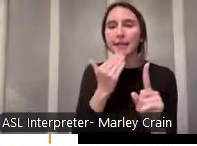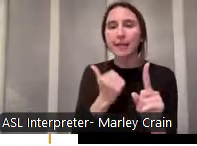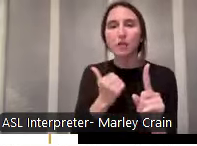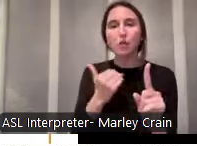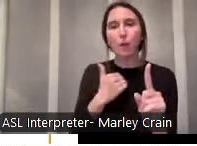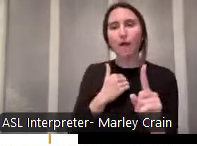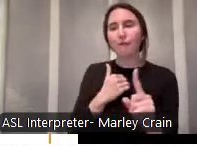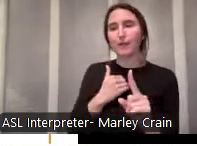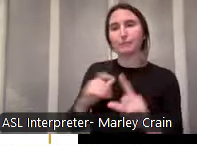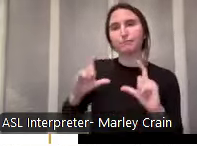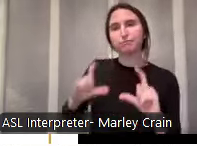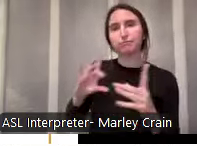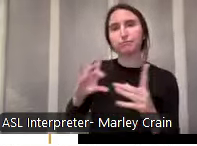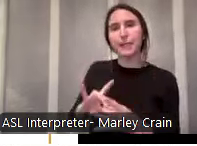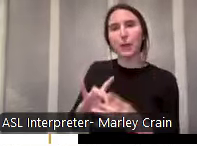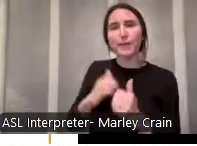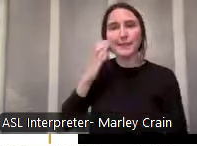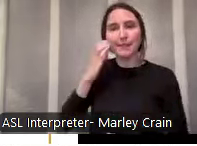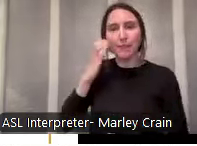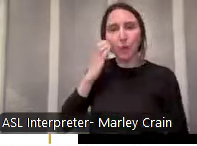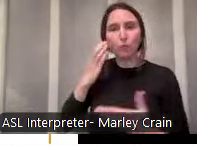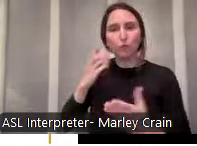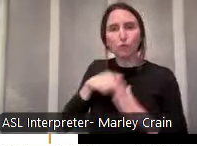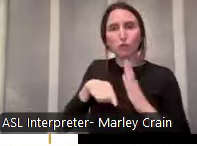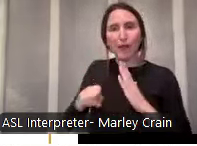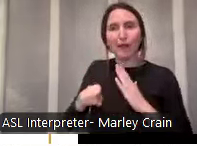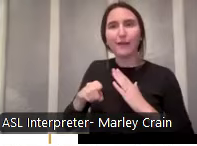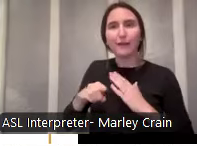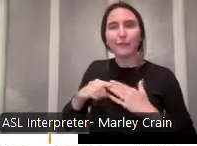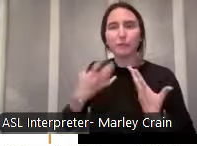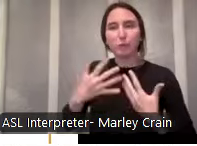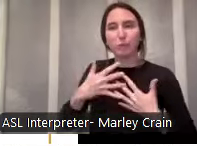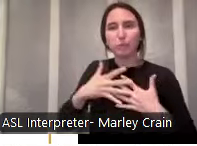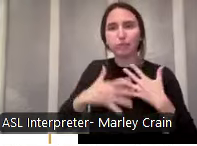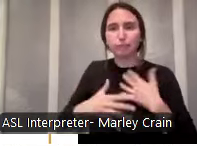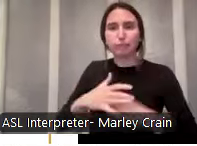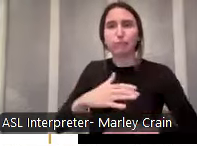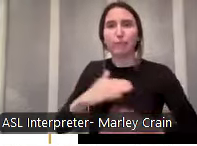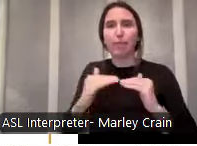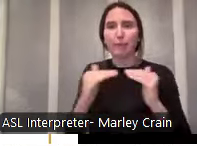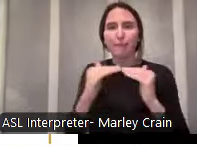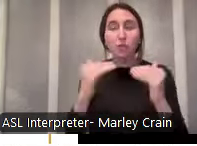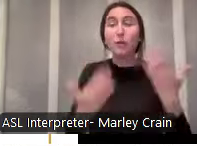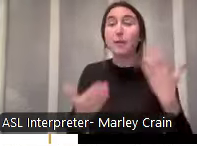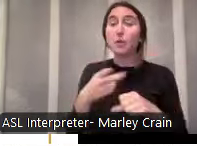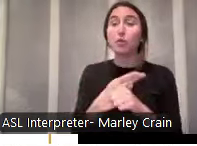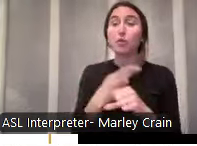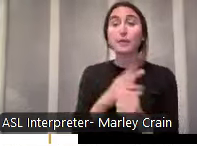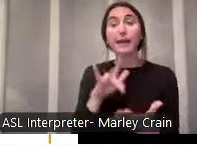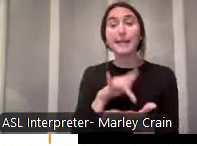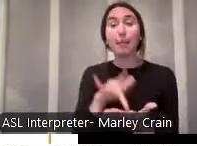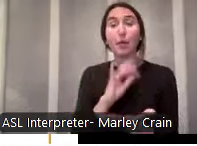cell phone, or you use a tablet to speak or to help you with schoolwork and it's on